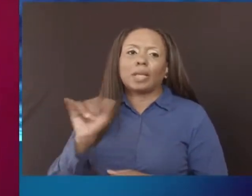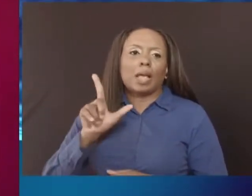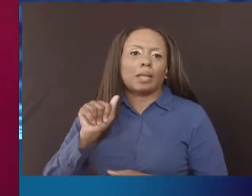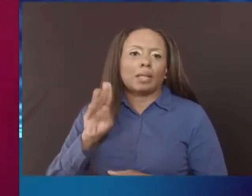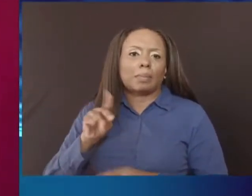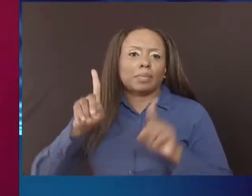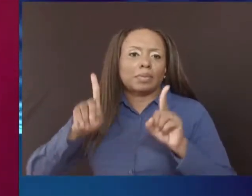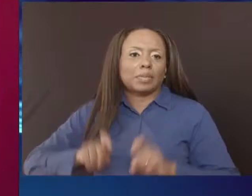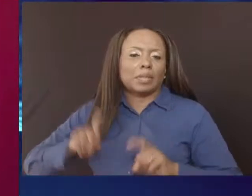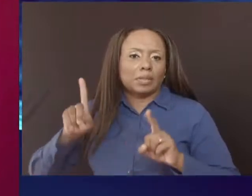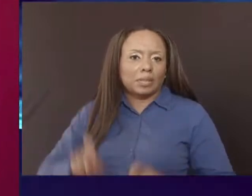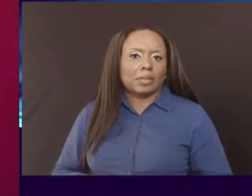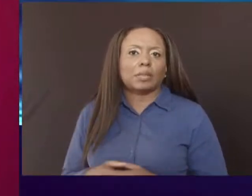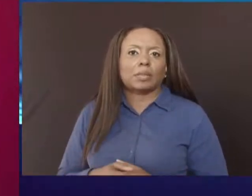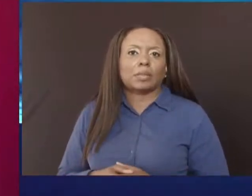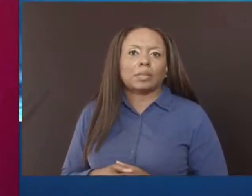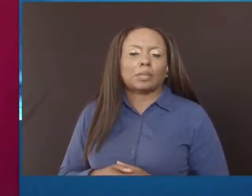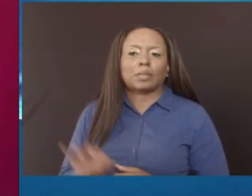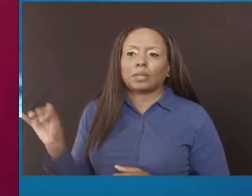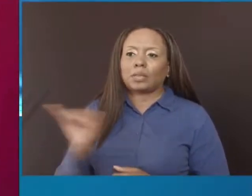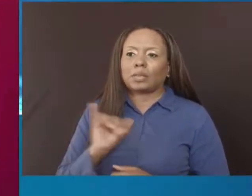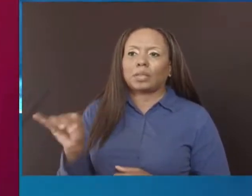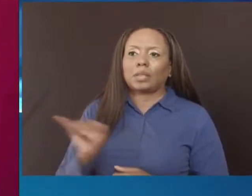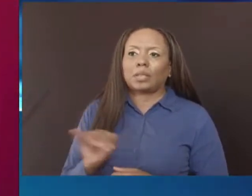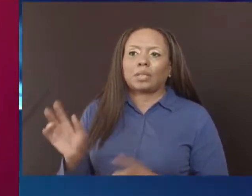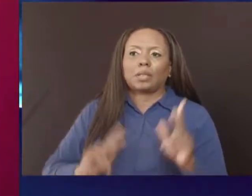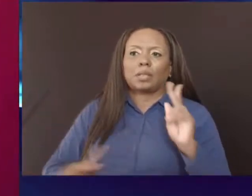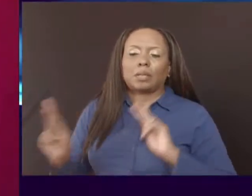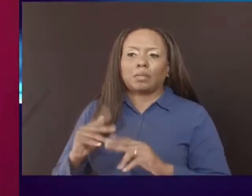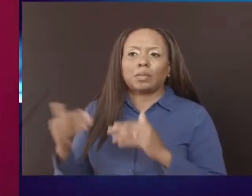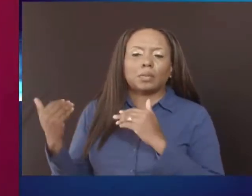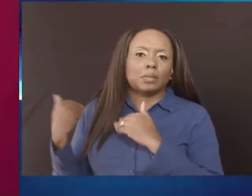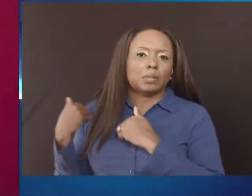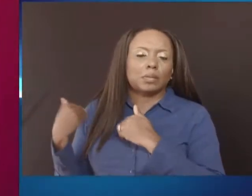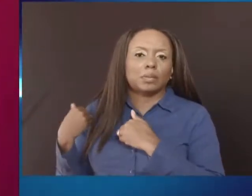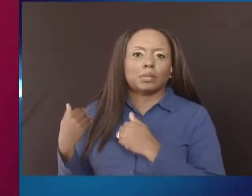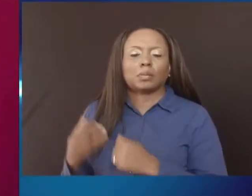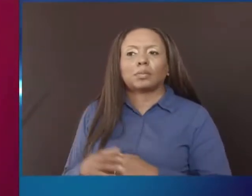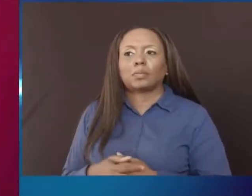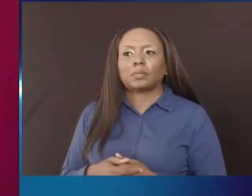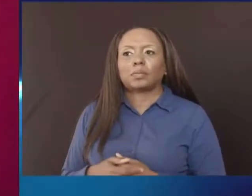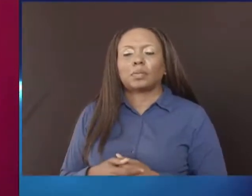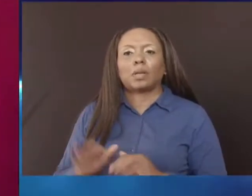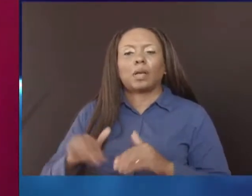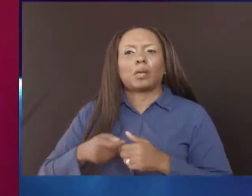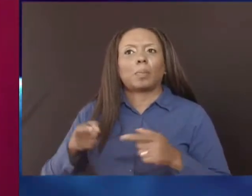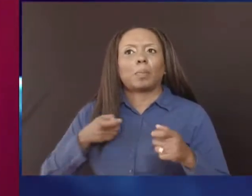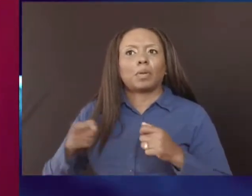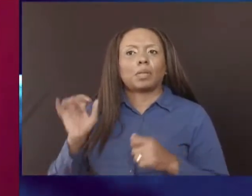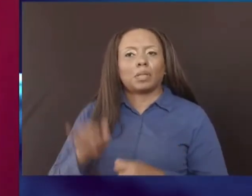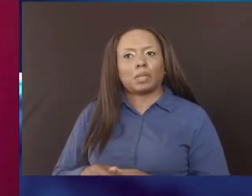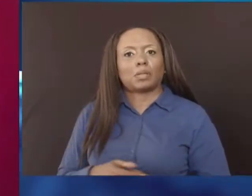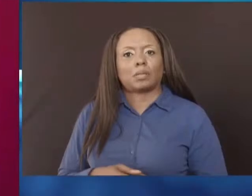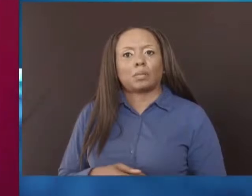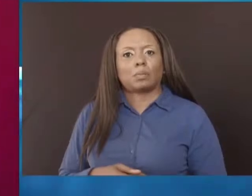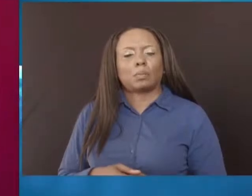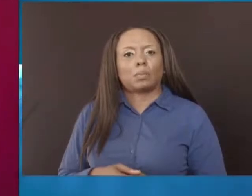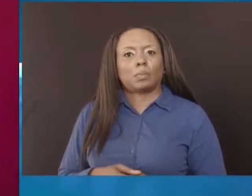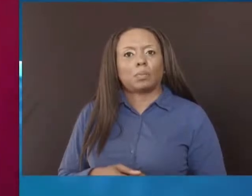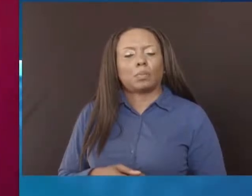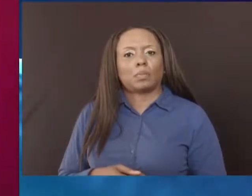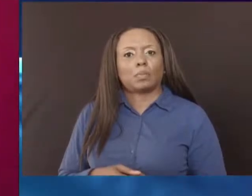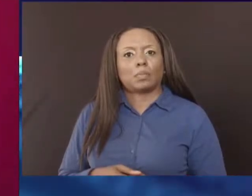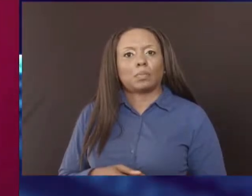testing, and in many instances, it's the same people responsible for the overall management of COVID, responsible for isolation, who are also